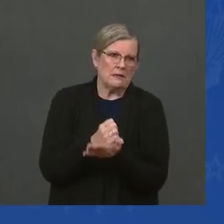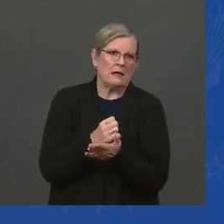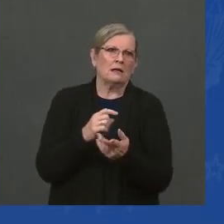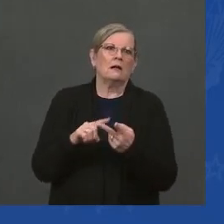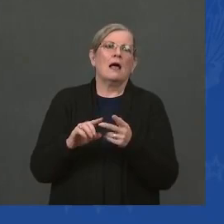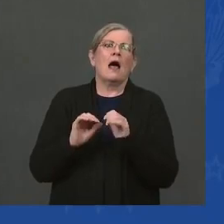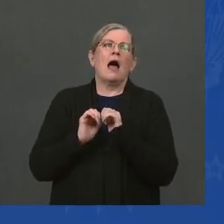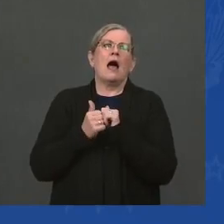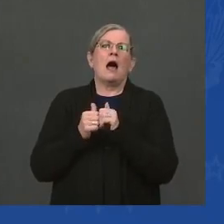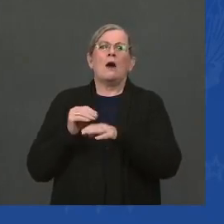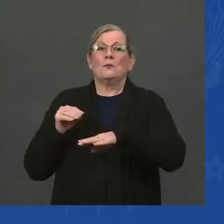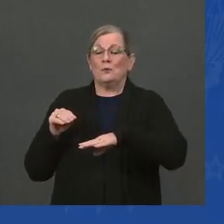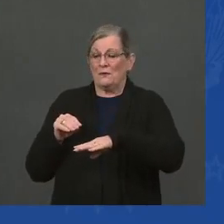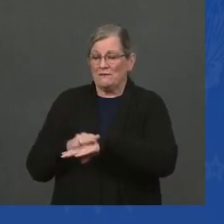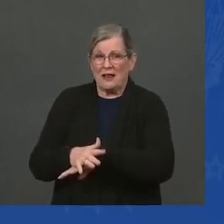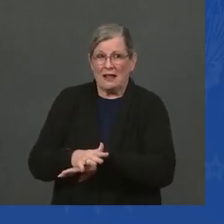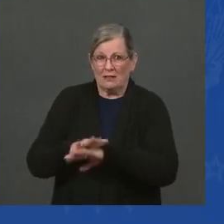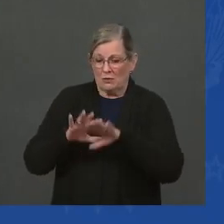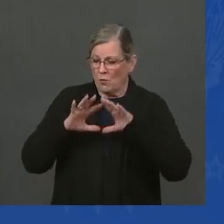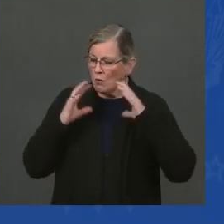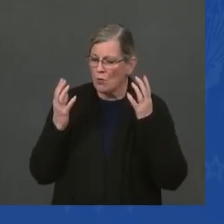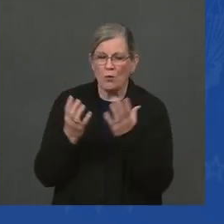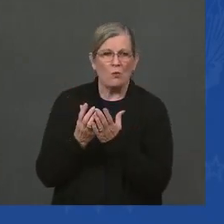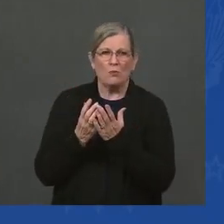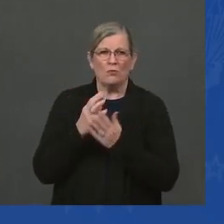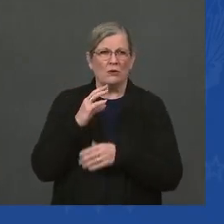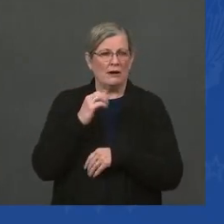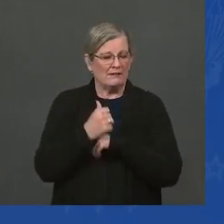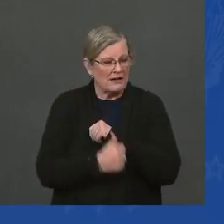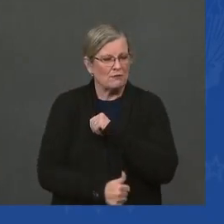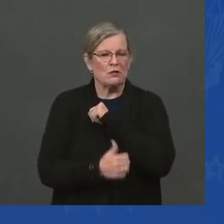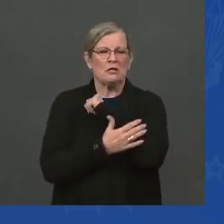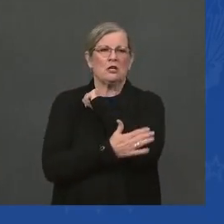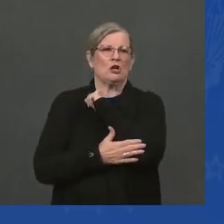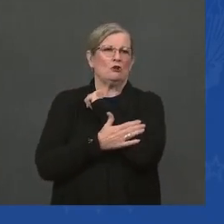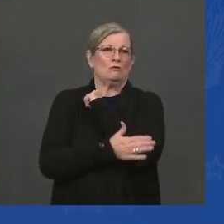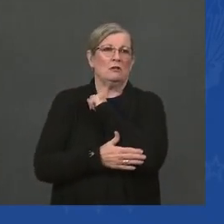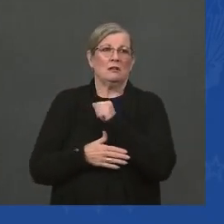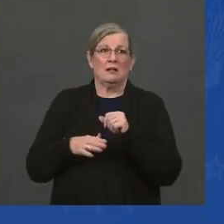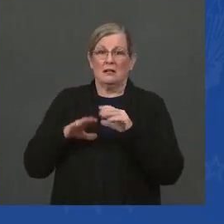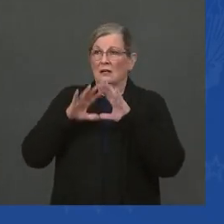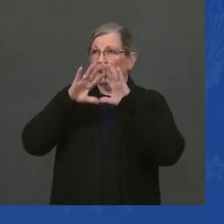do about climate change. And it's a gigantic opportunity.